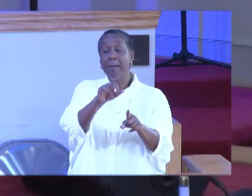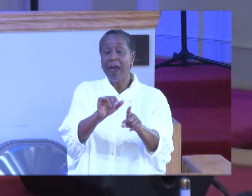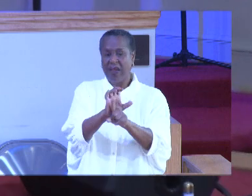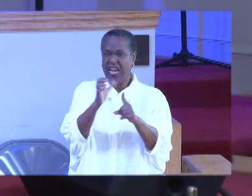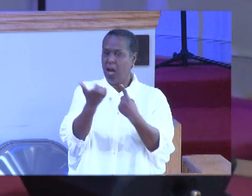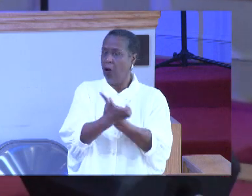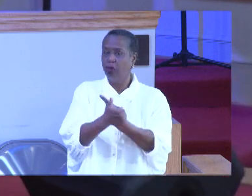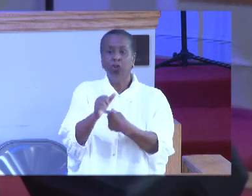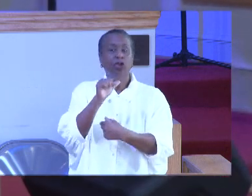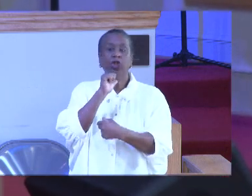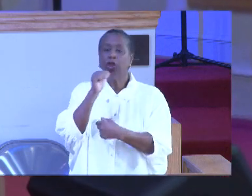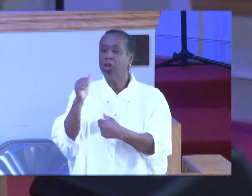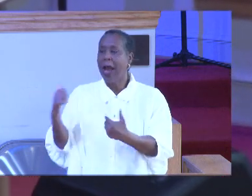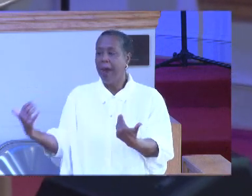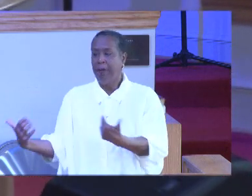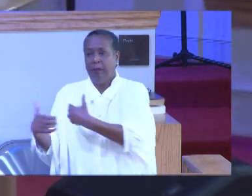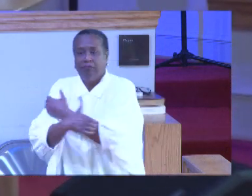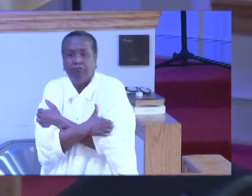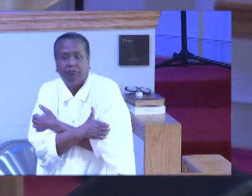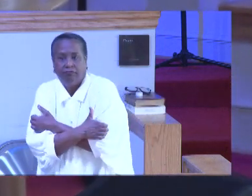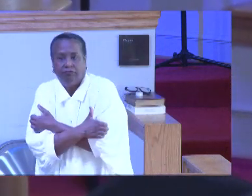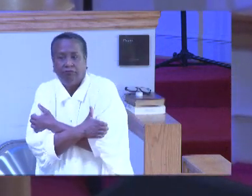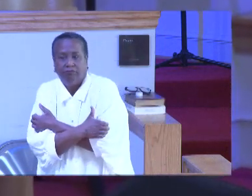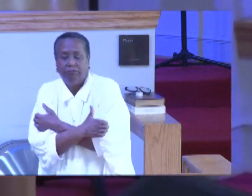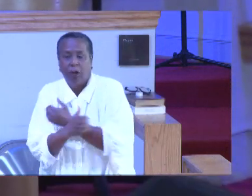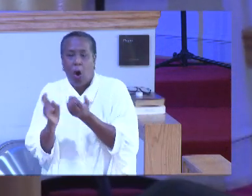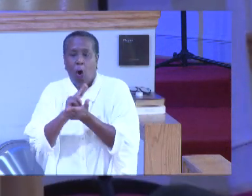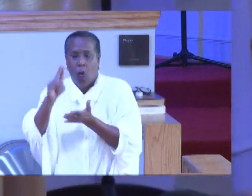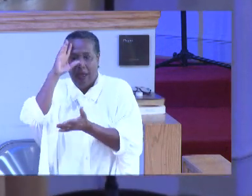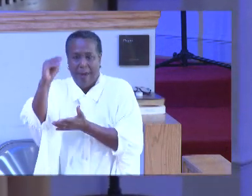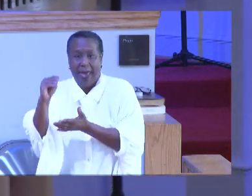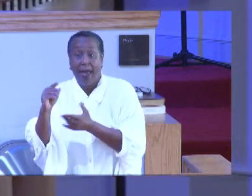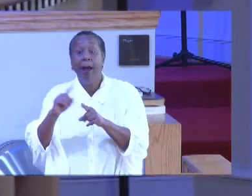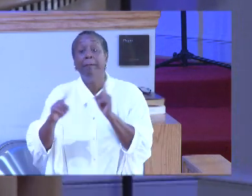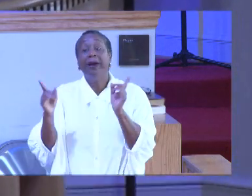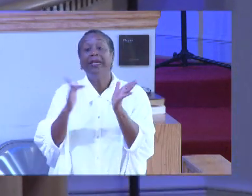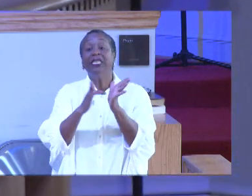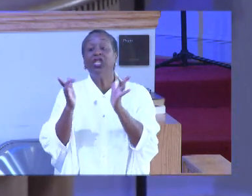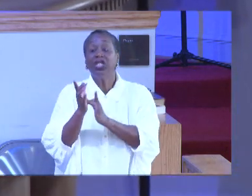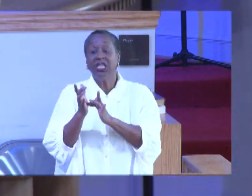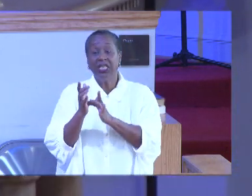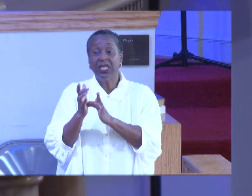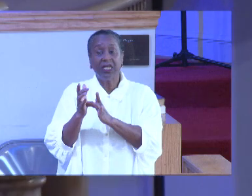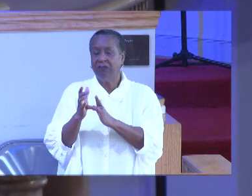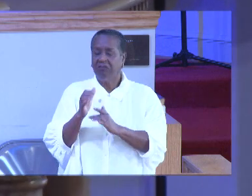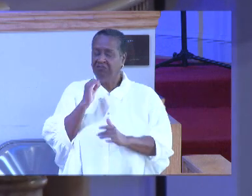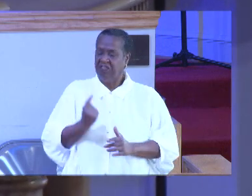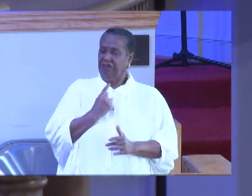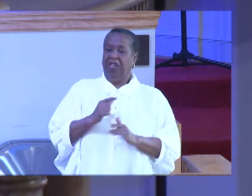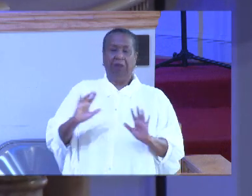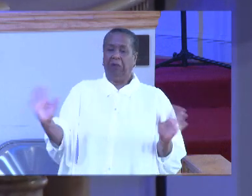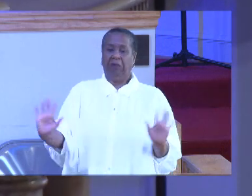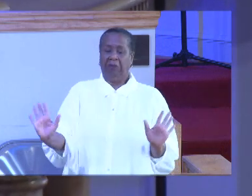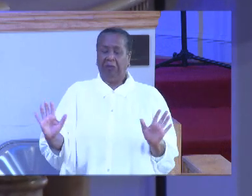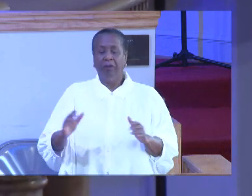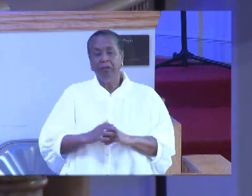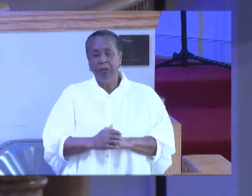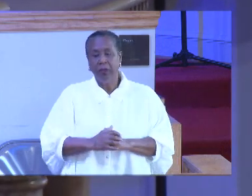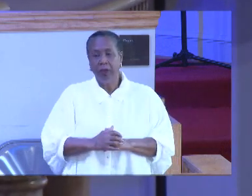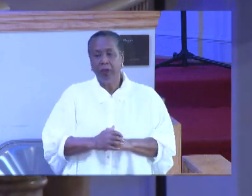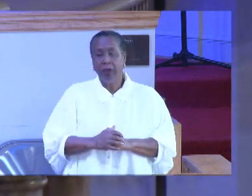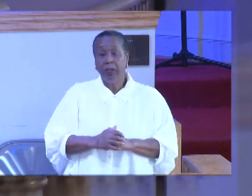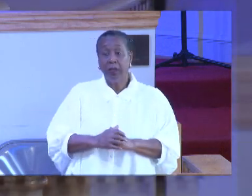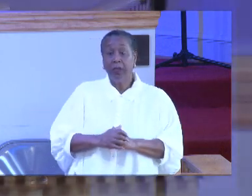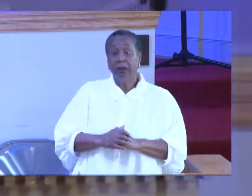be embracing a holy man. But Jesus is not offended by that.